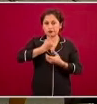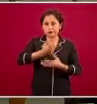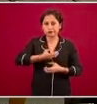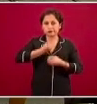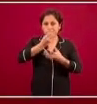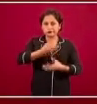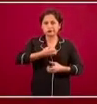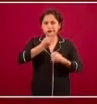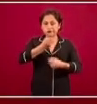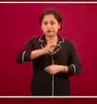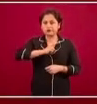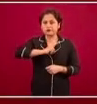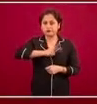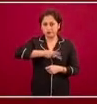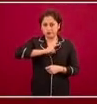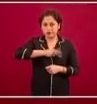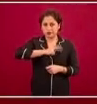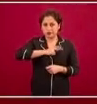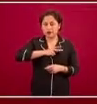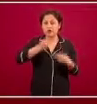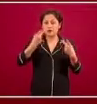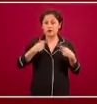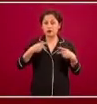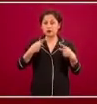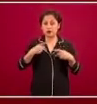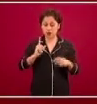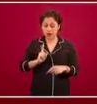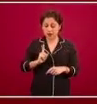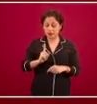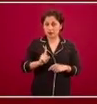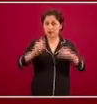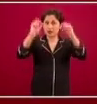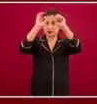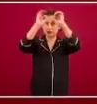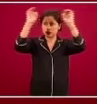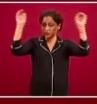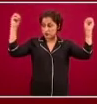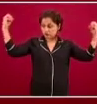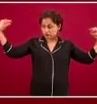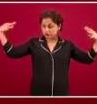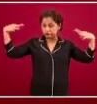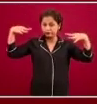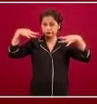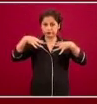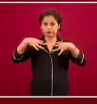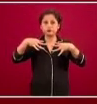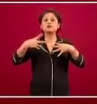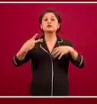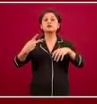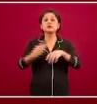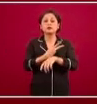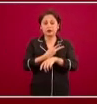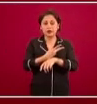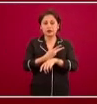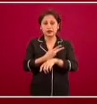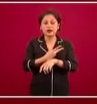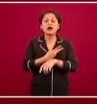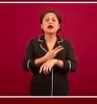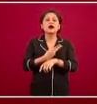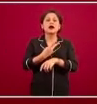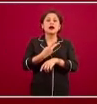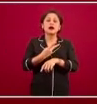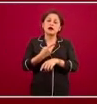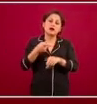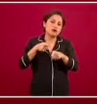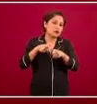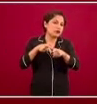tunnel, well, what is going to occur is that as the person breathes, these infected particles are